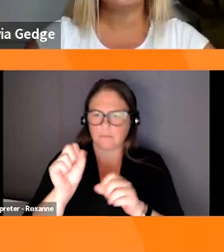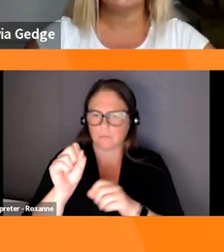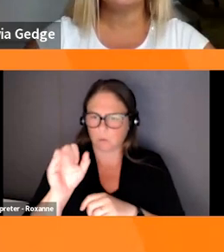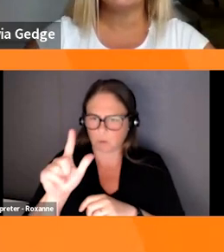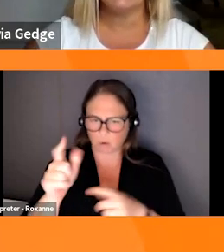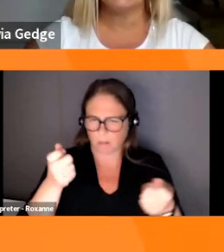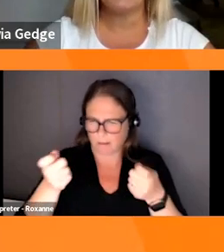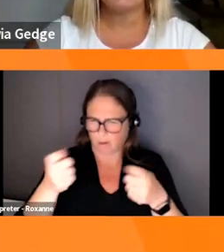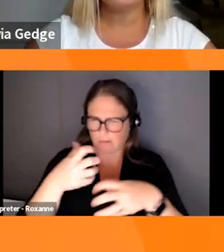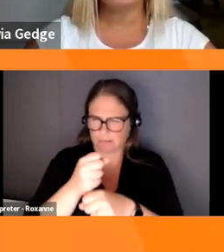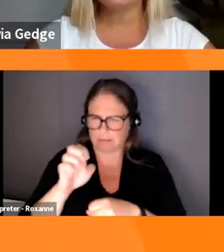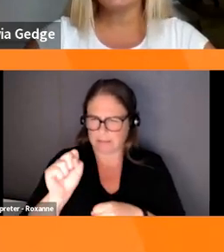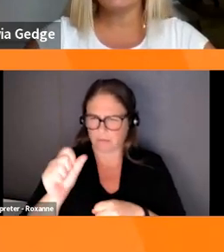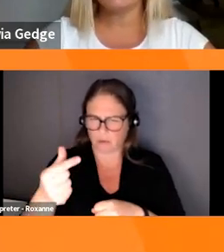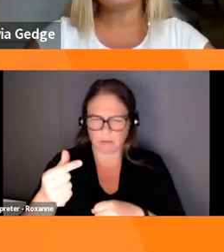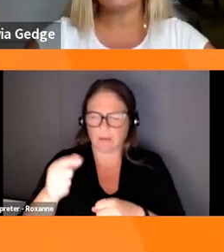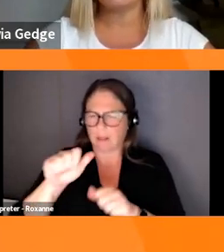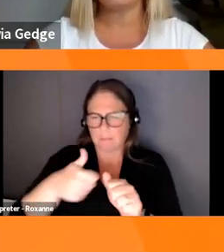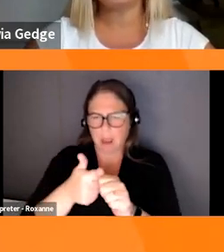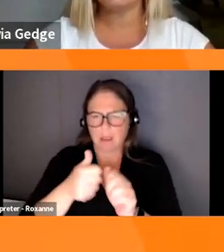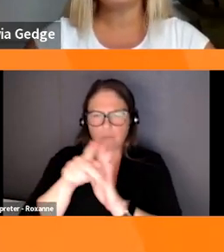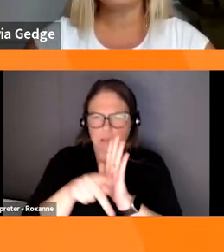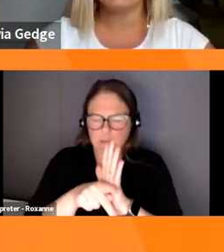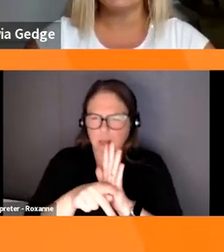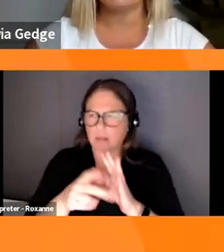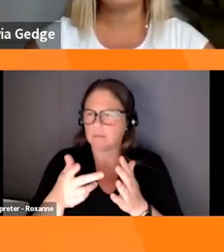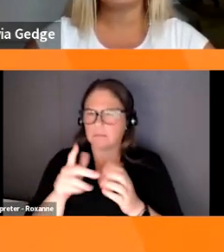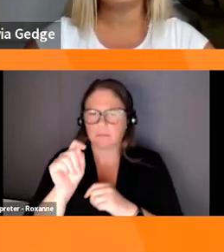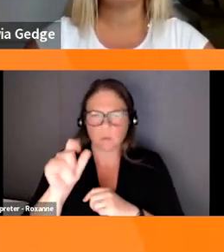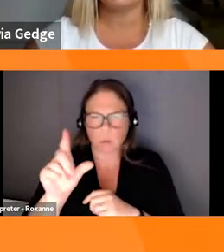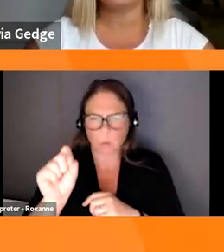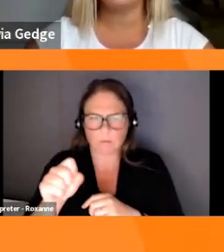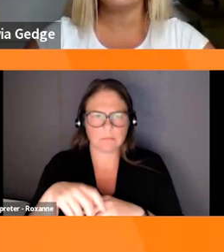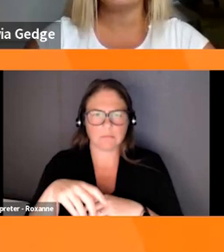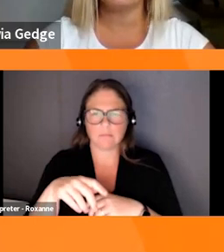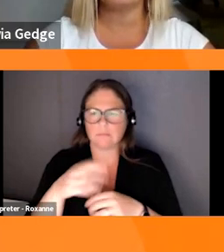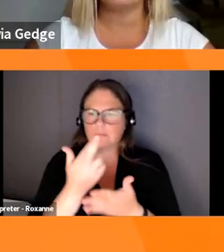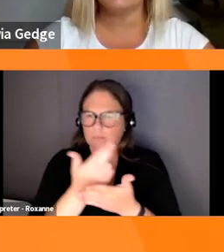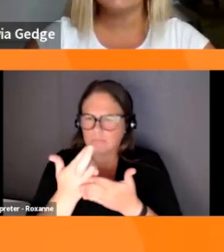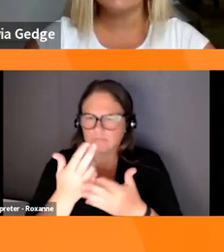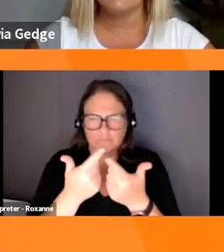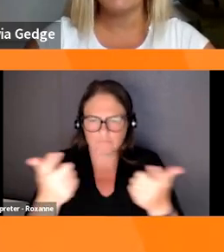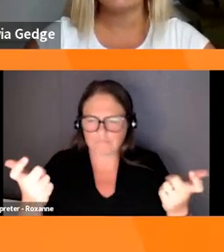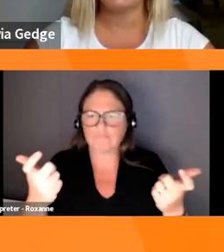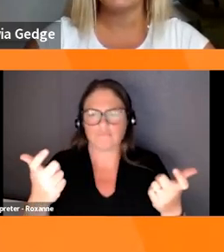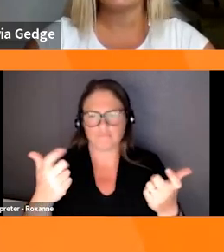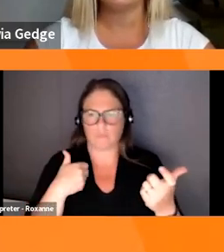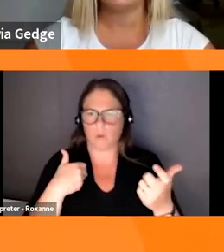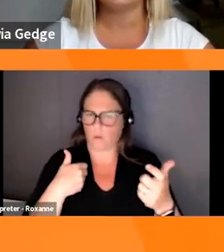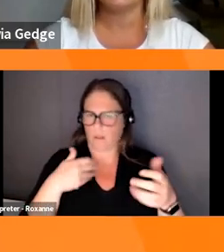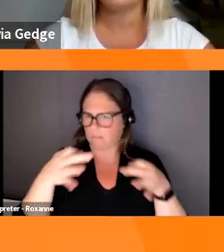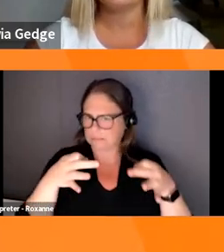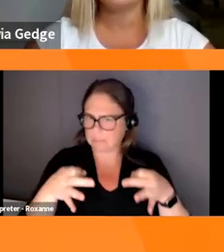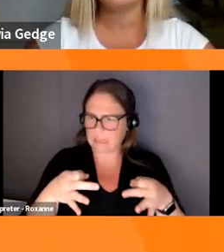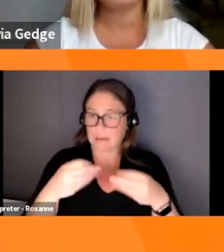landscape look like today? We as well have some tools for you to get you going on your sustainability